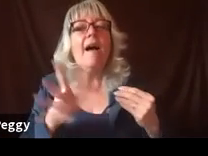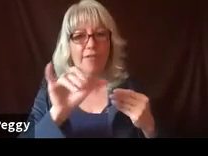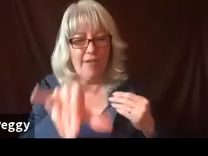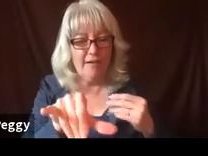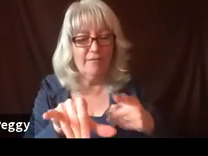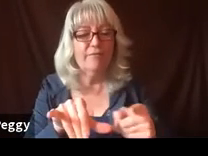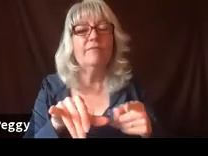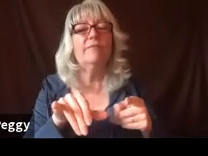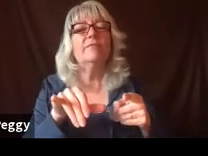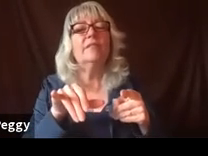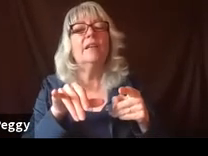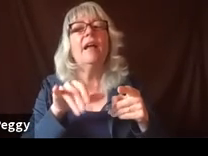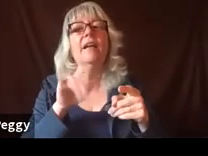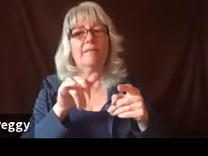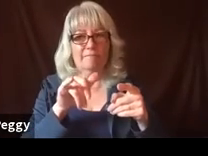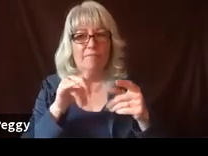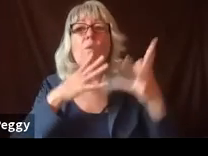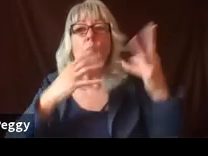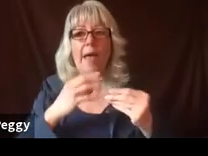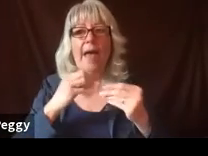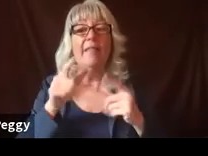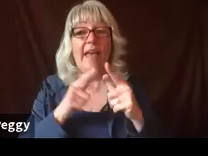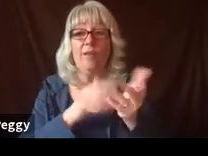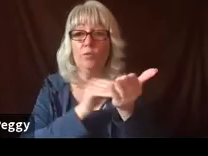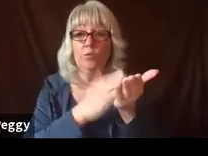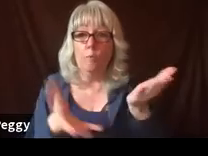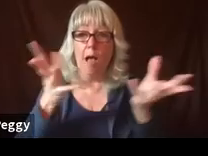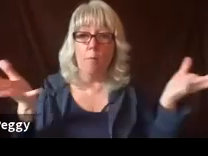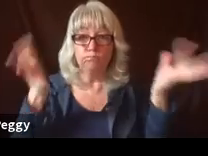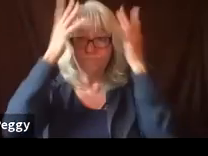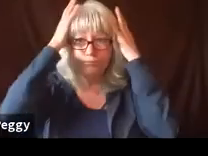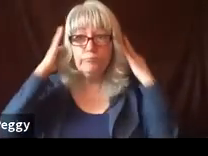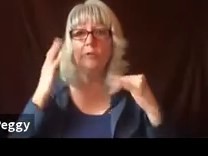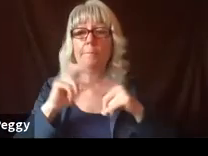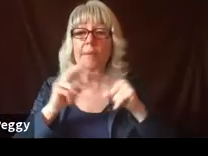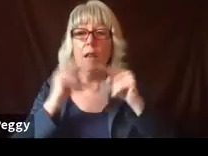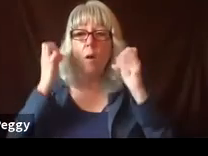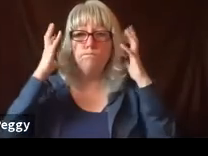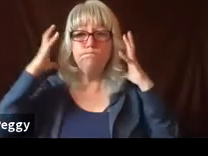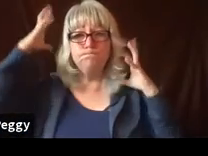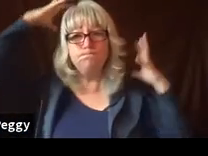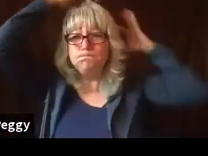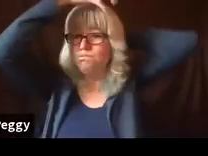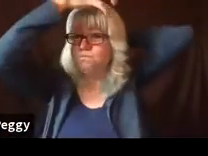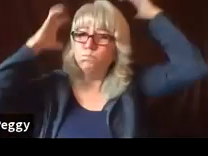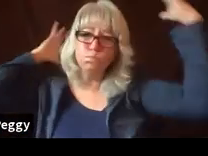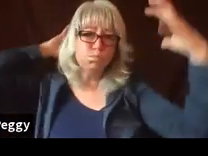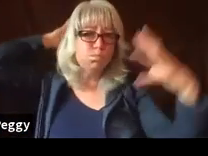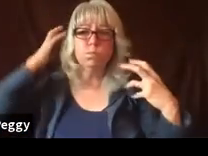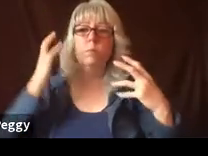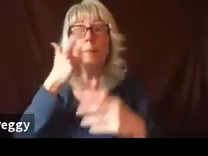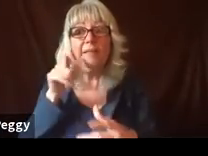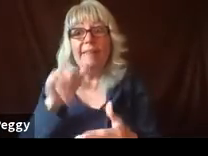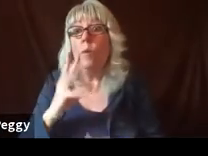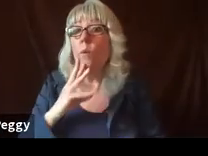because the hair is wet, I'm able to smooth and get all the foam everywhere in the hair. That's what you want